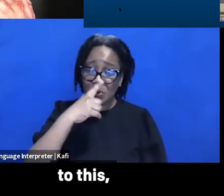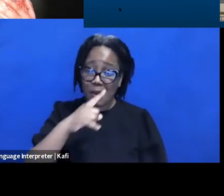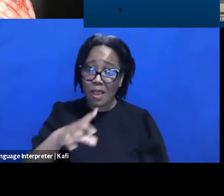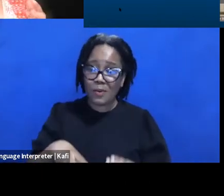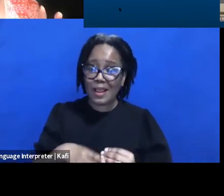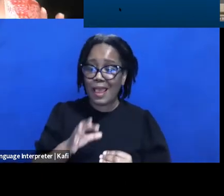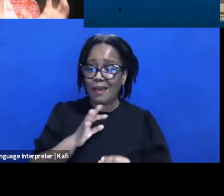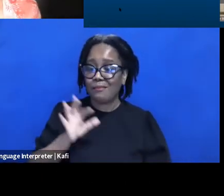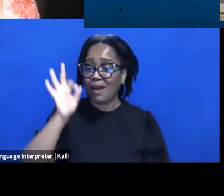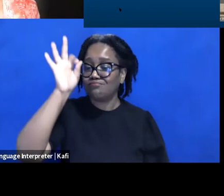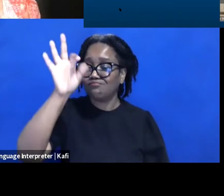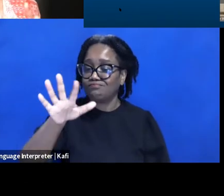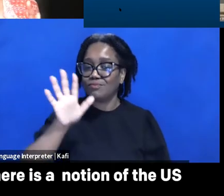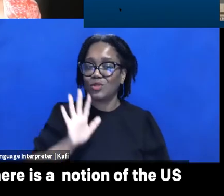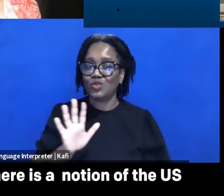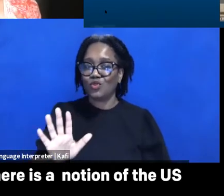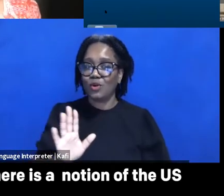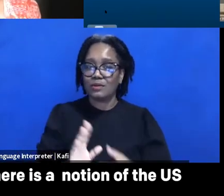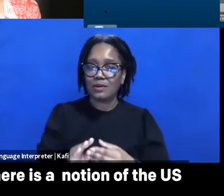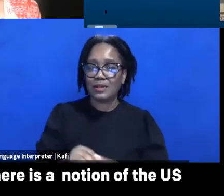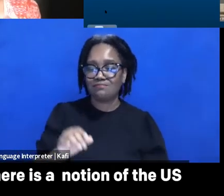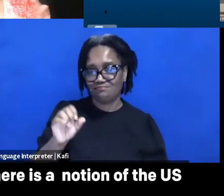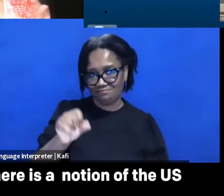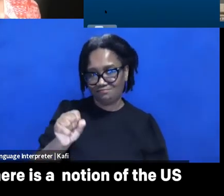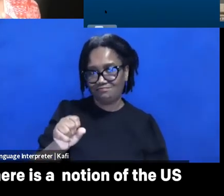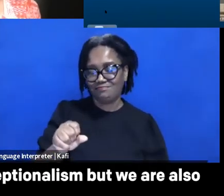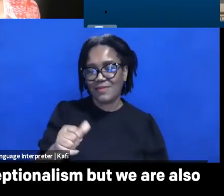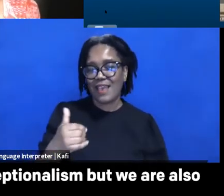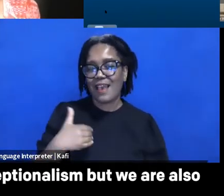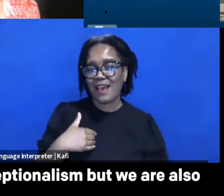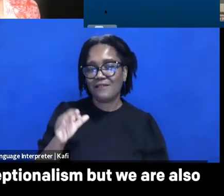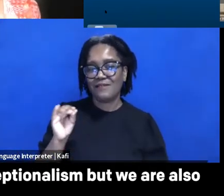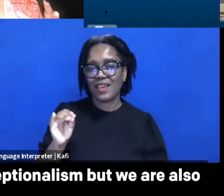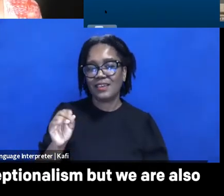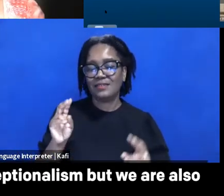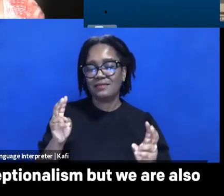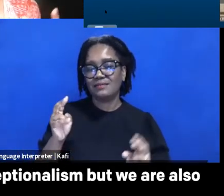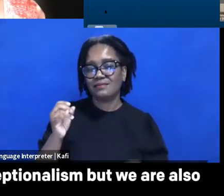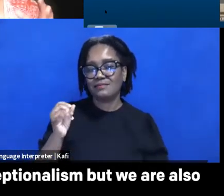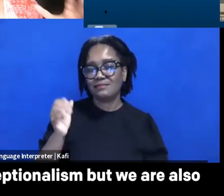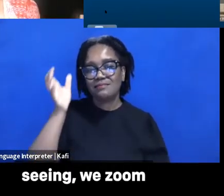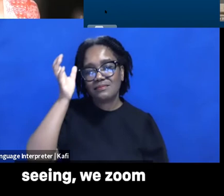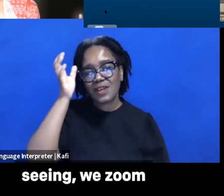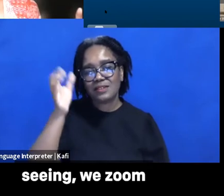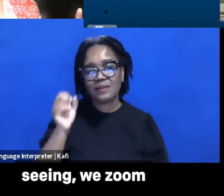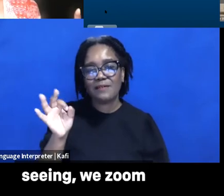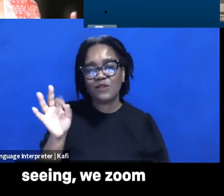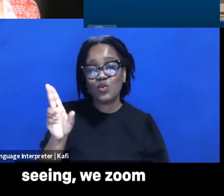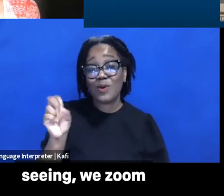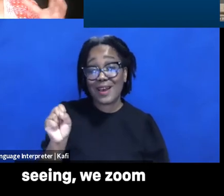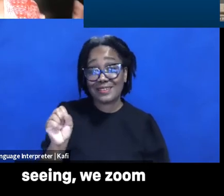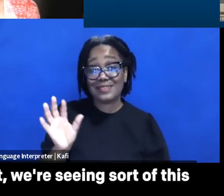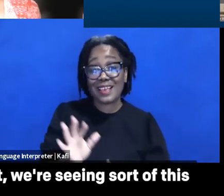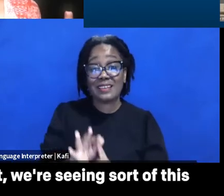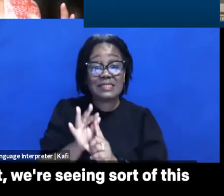this, there is a notion of US exceptionalism, but we are also seeing, if